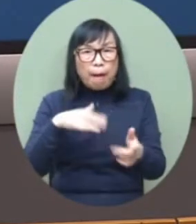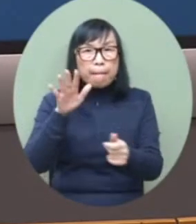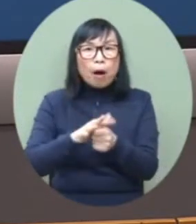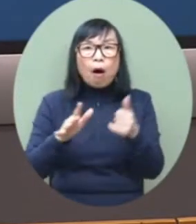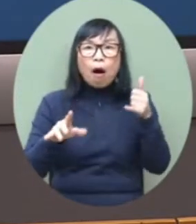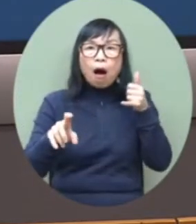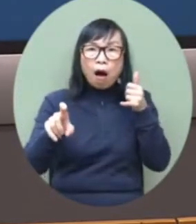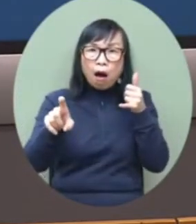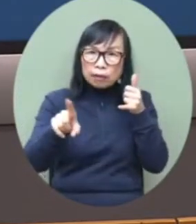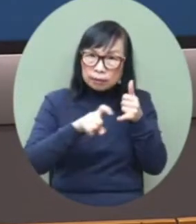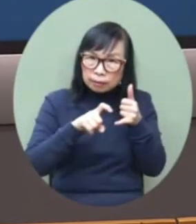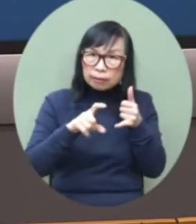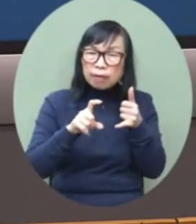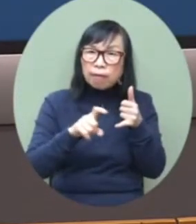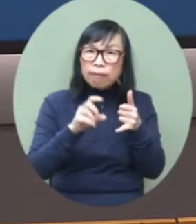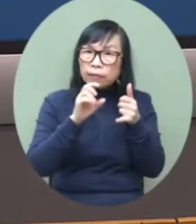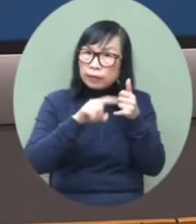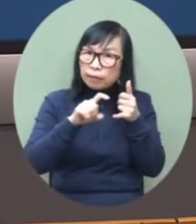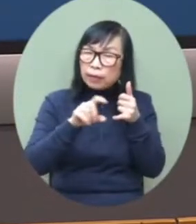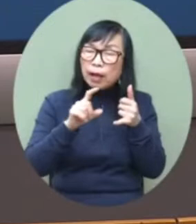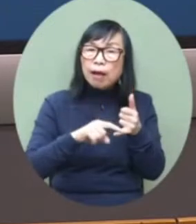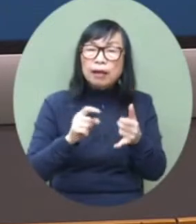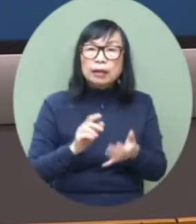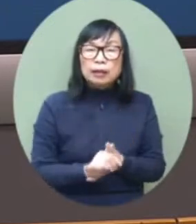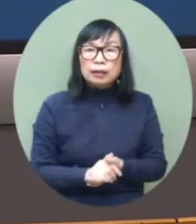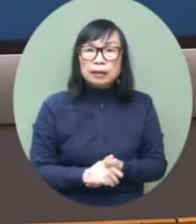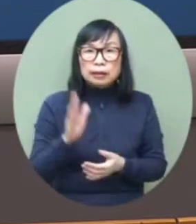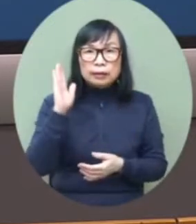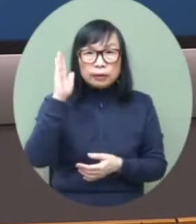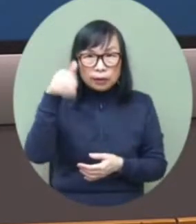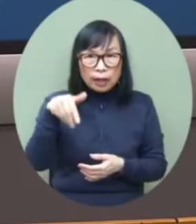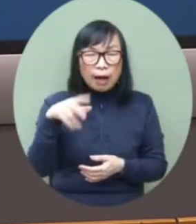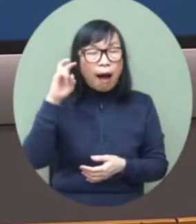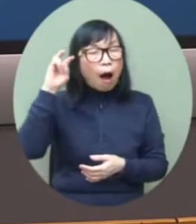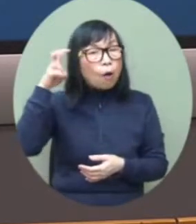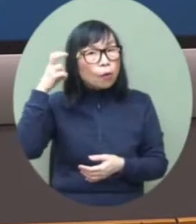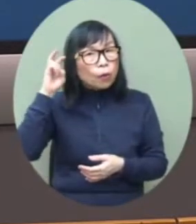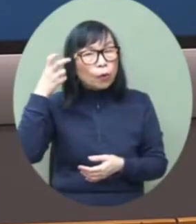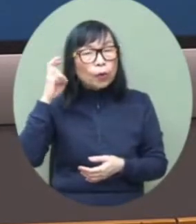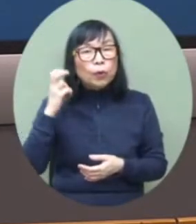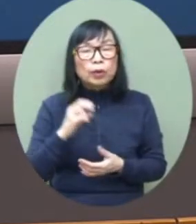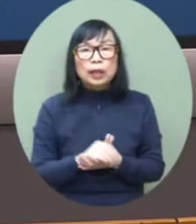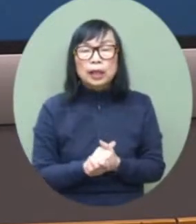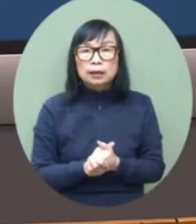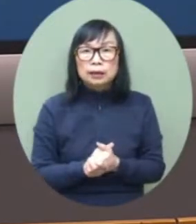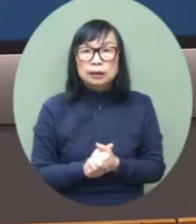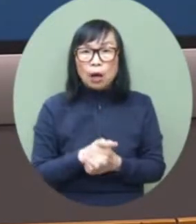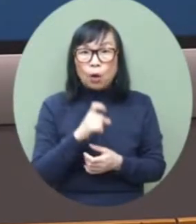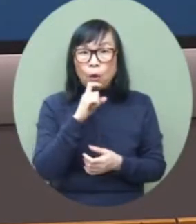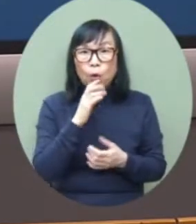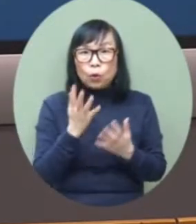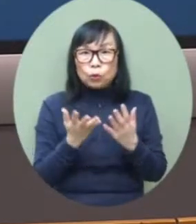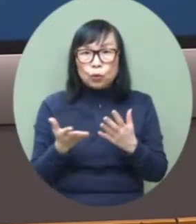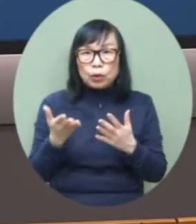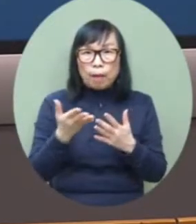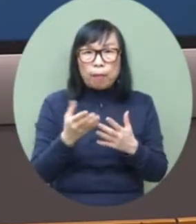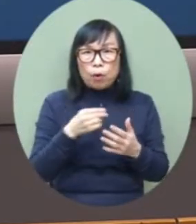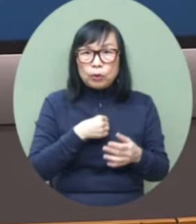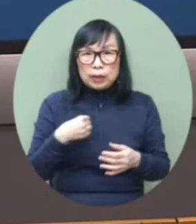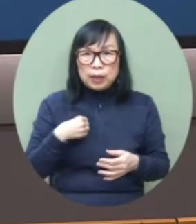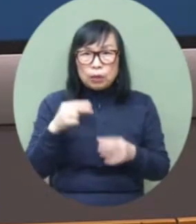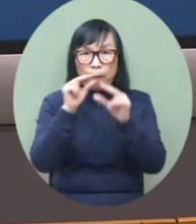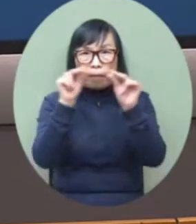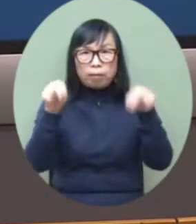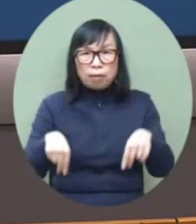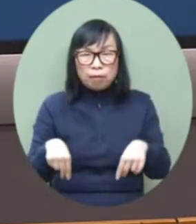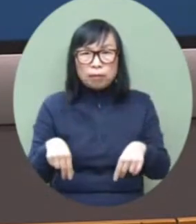staff handling the calls. We are also considering, if they